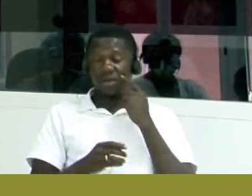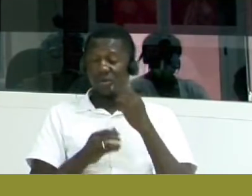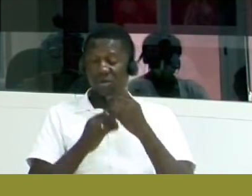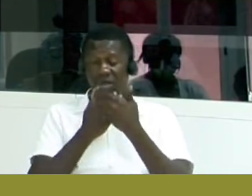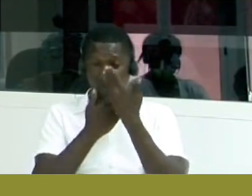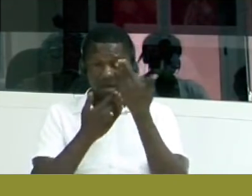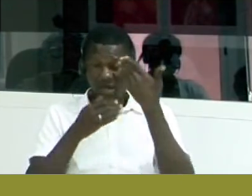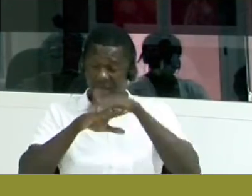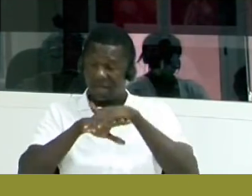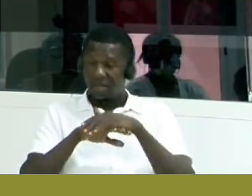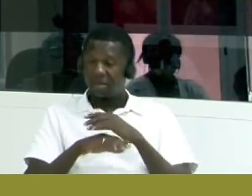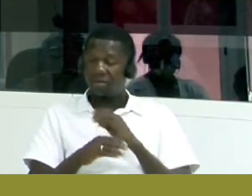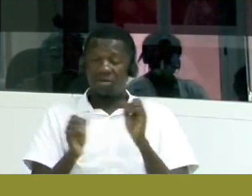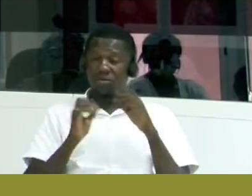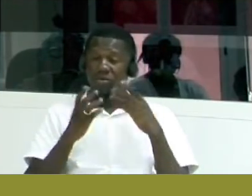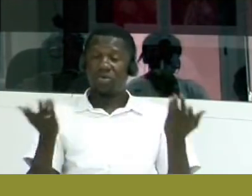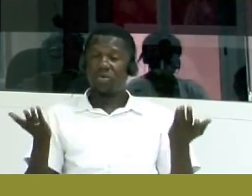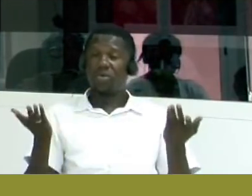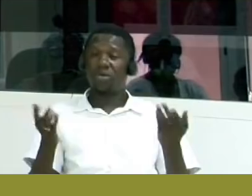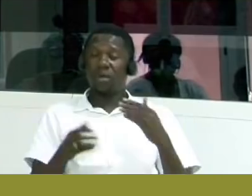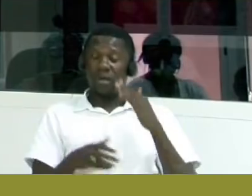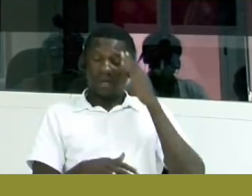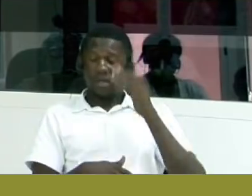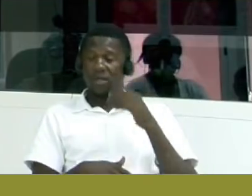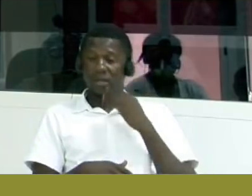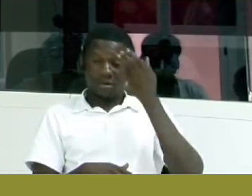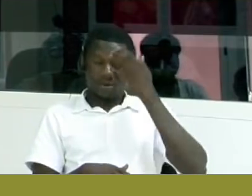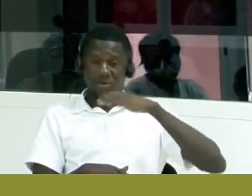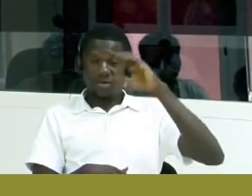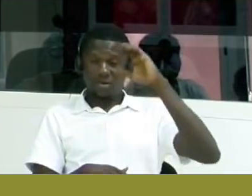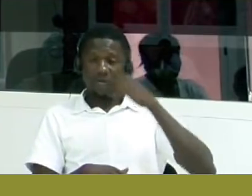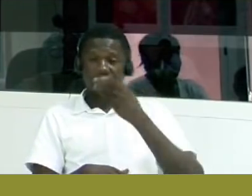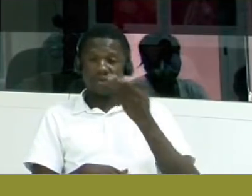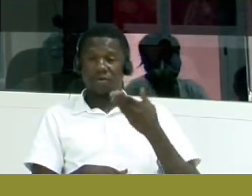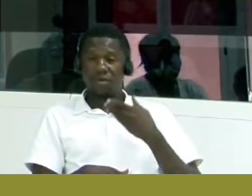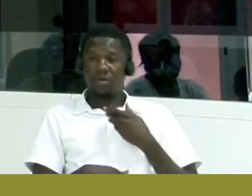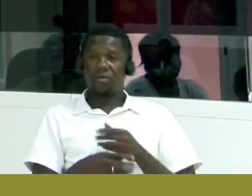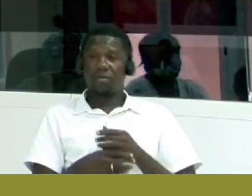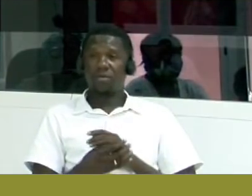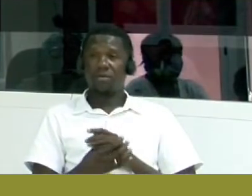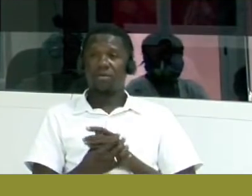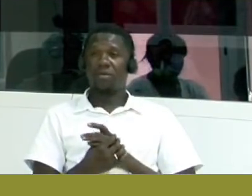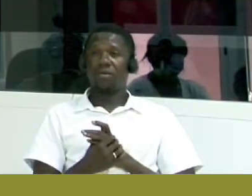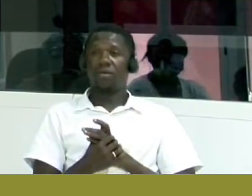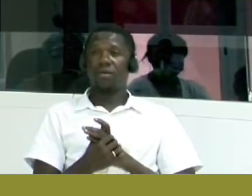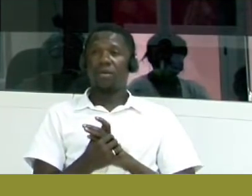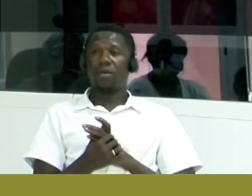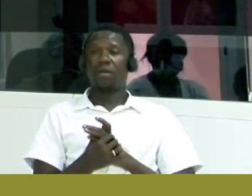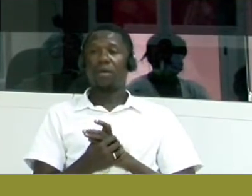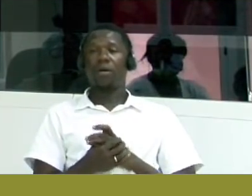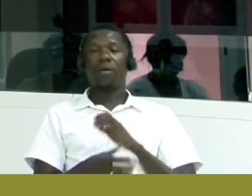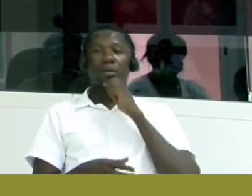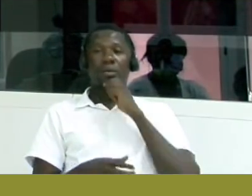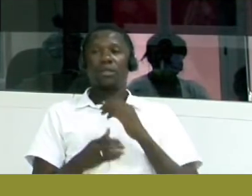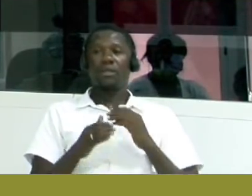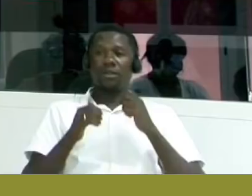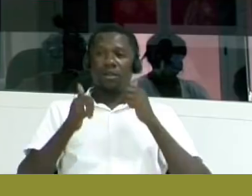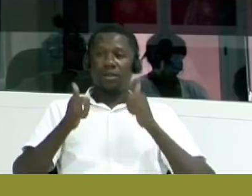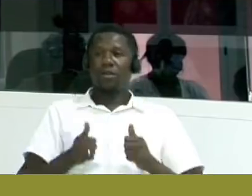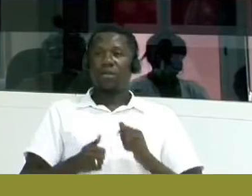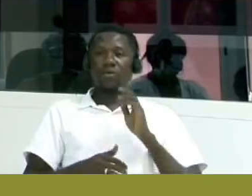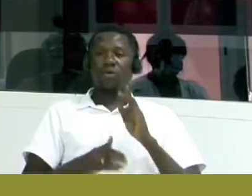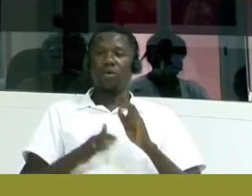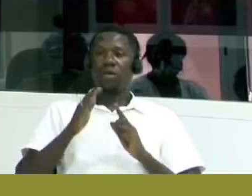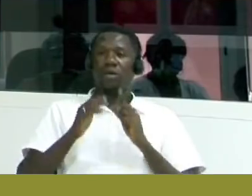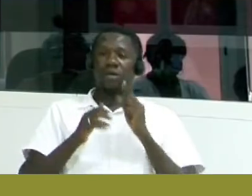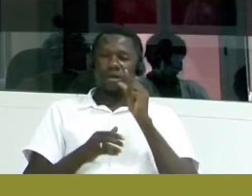It doesn't matter. I thank the commission for having patience. Mr. Chair, just one little point.